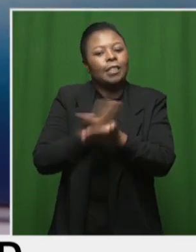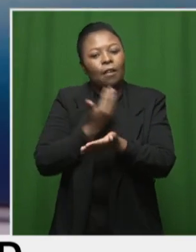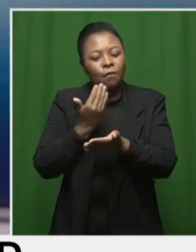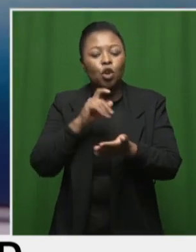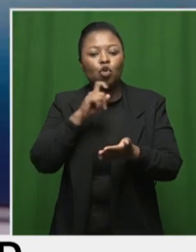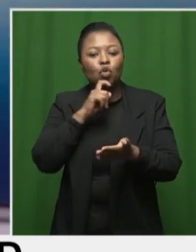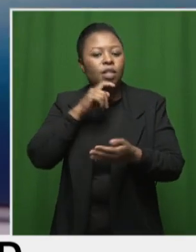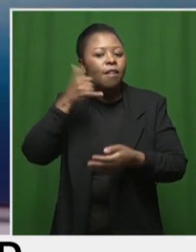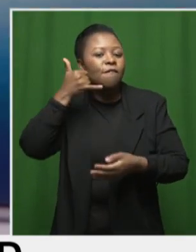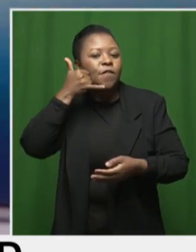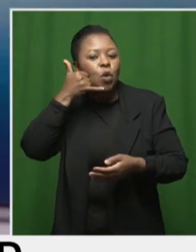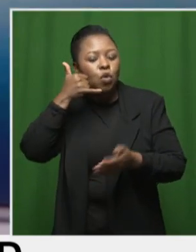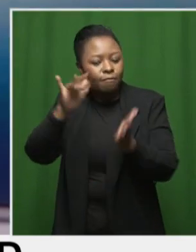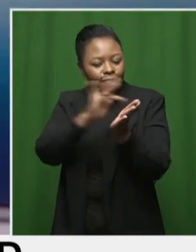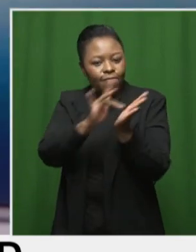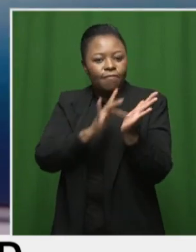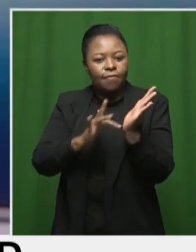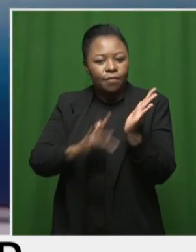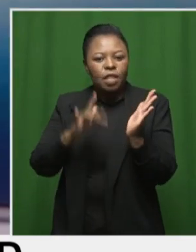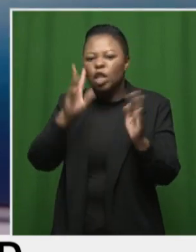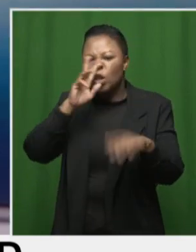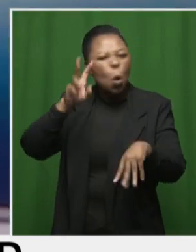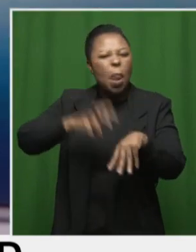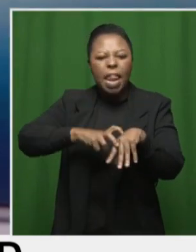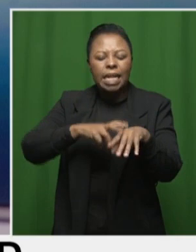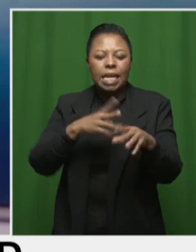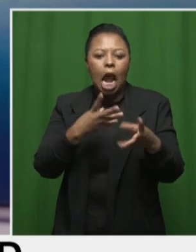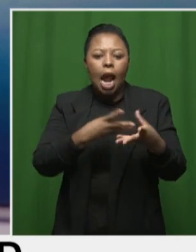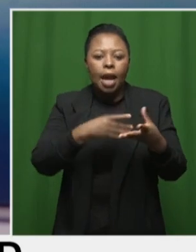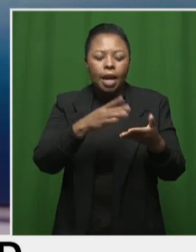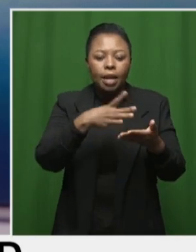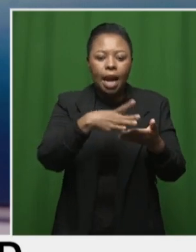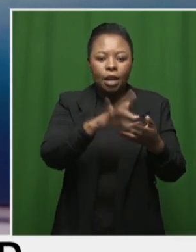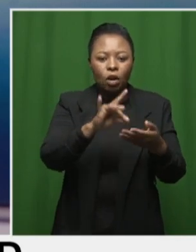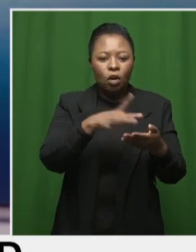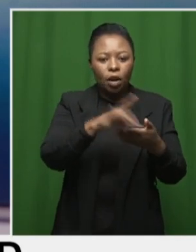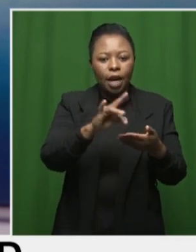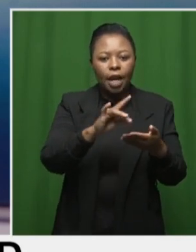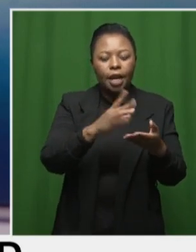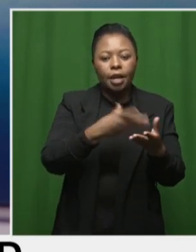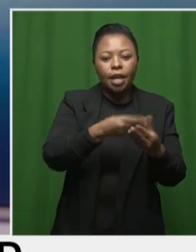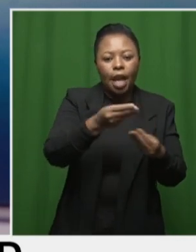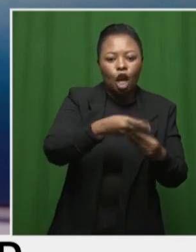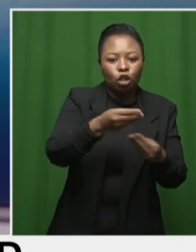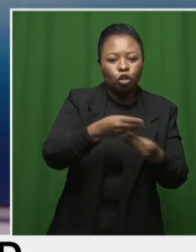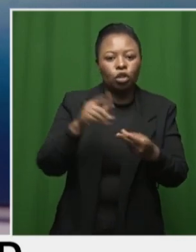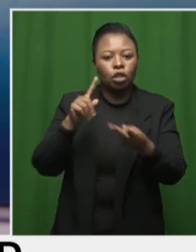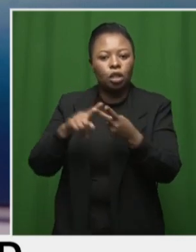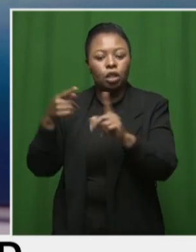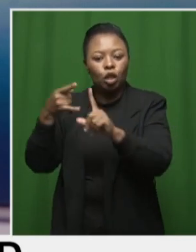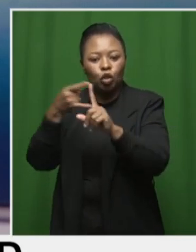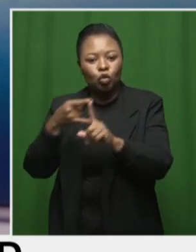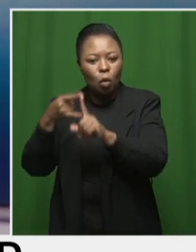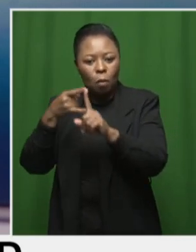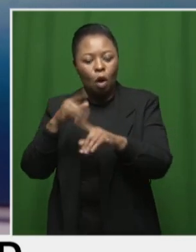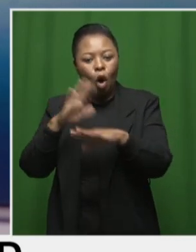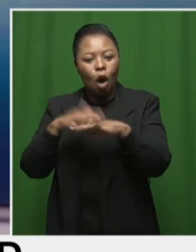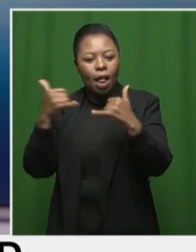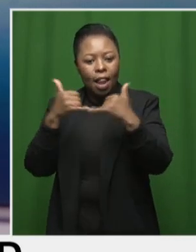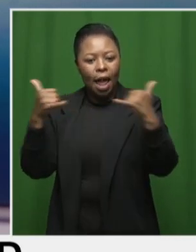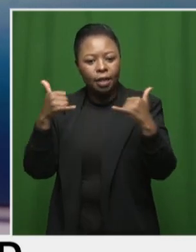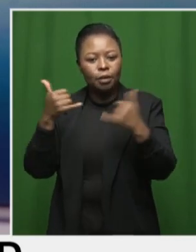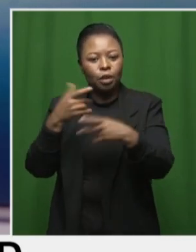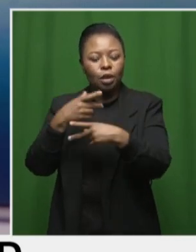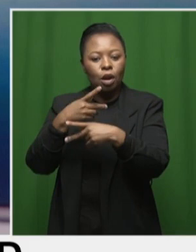their mobile devices without the need for cash or physical cards. Now, to tell us more, we're joined on the line by Project